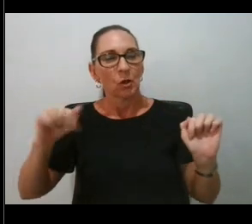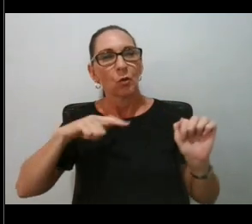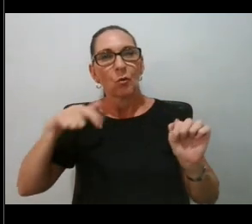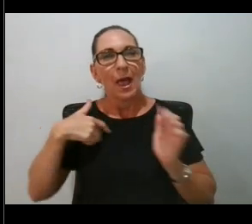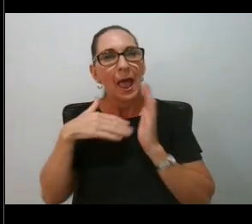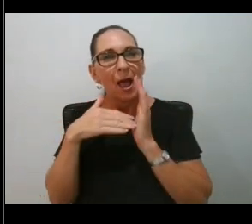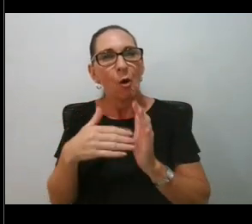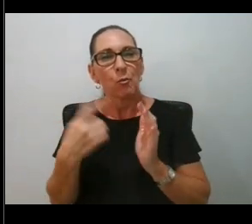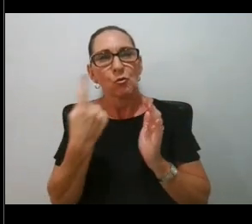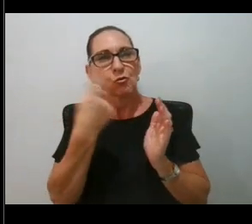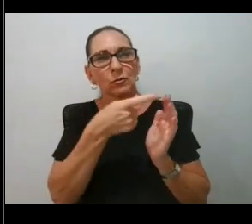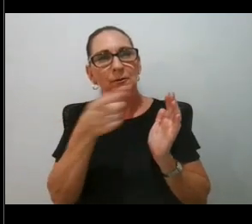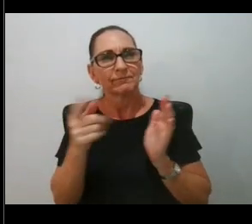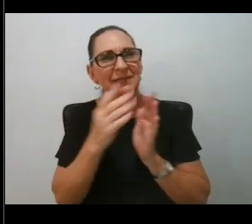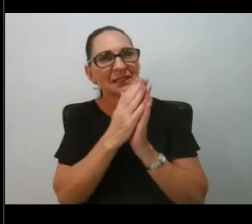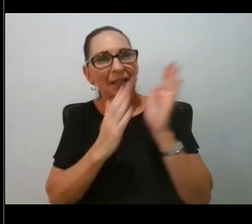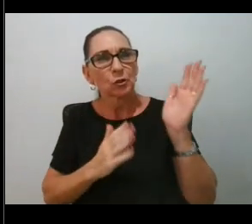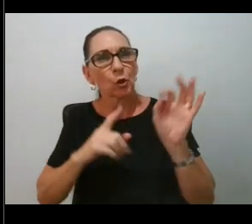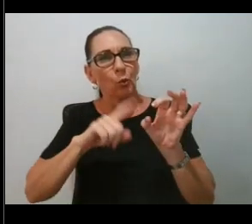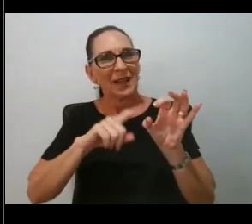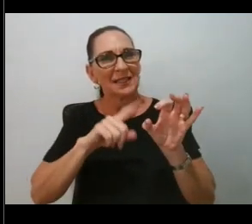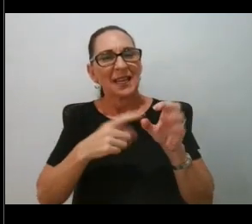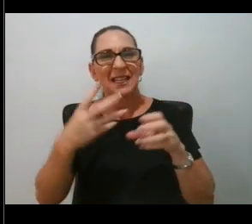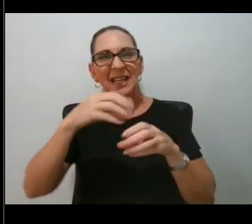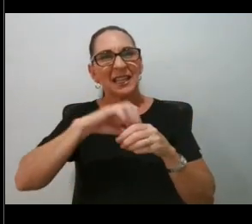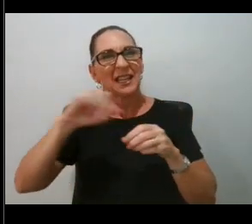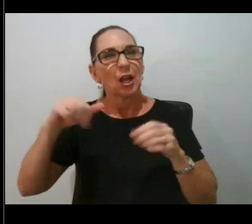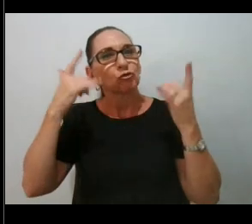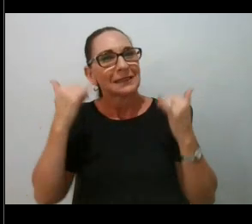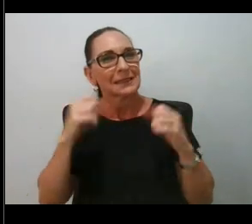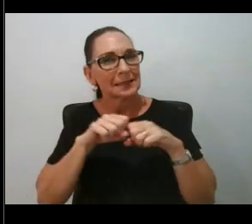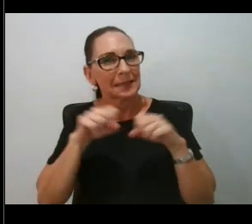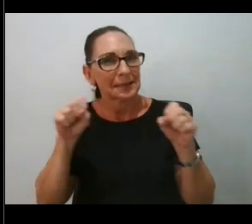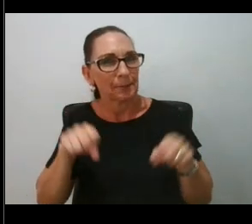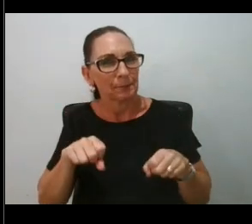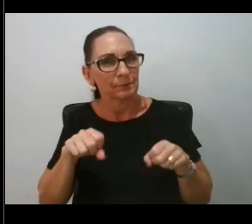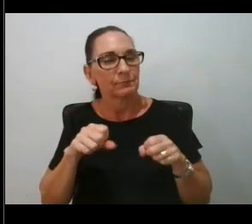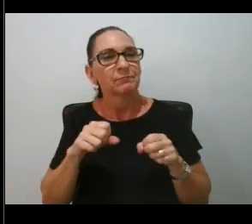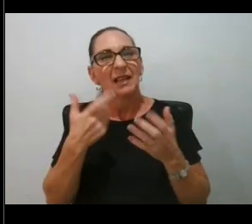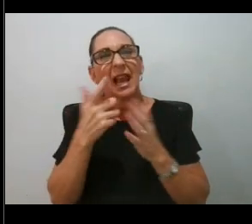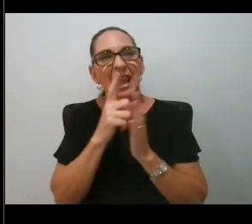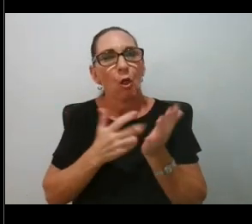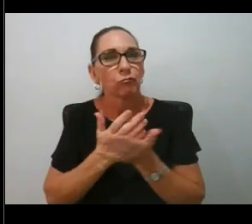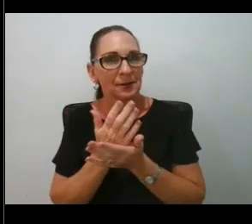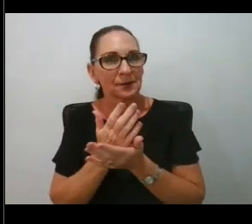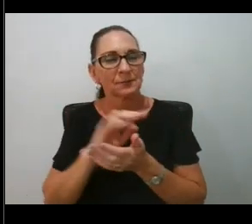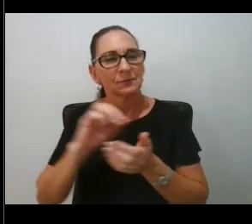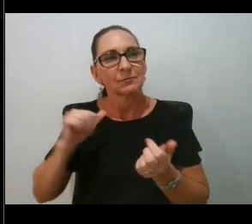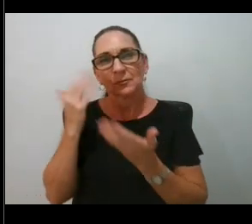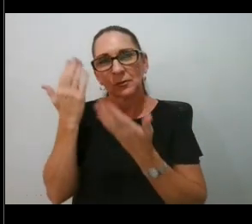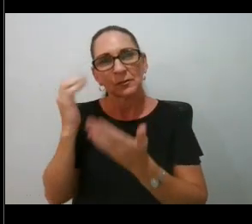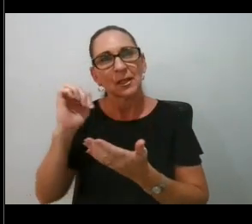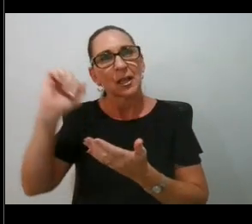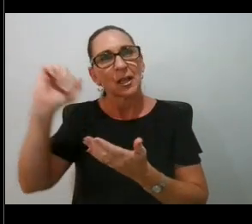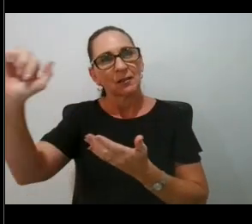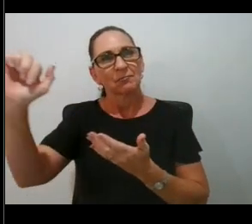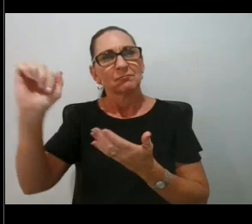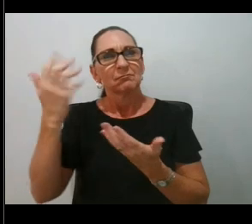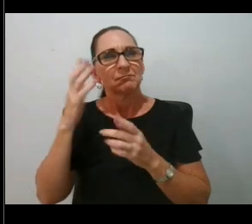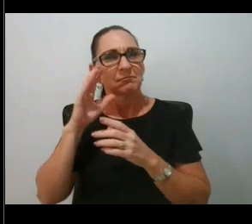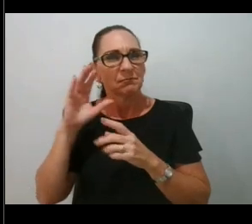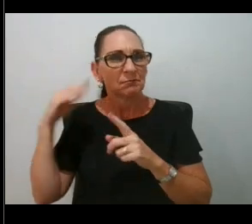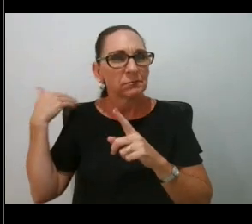Queenslanders uphold their legal rights in our justice system. We pay respect to their elders, law, customs and creation spirits. We recognise